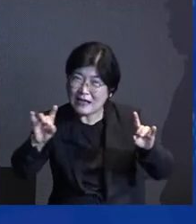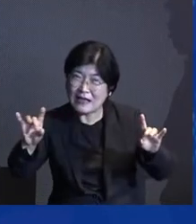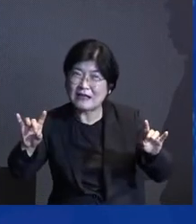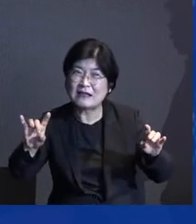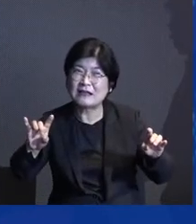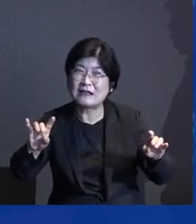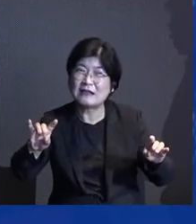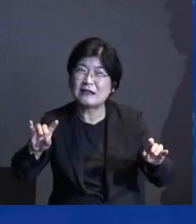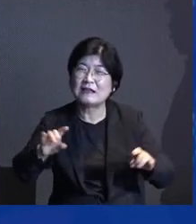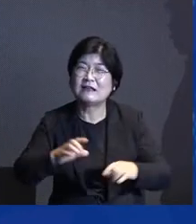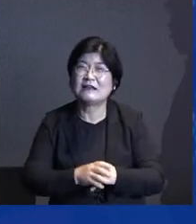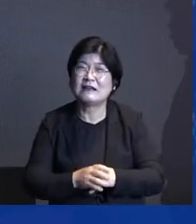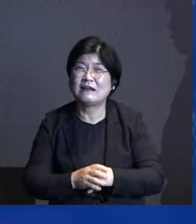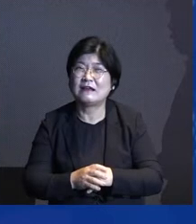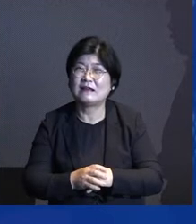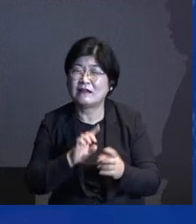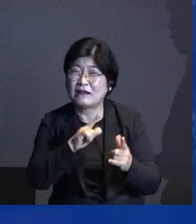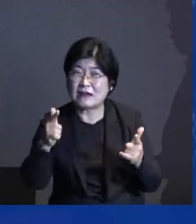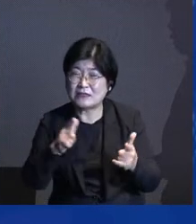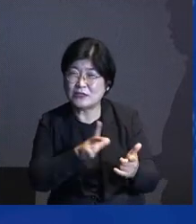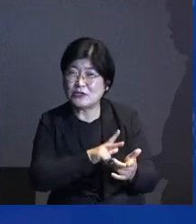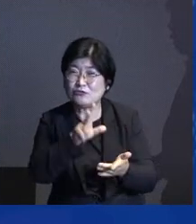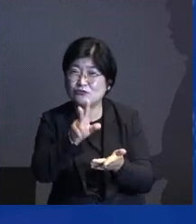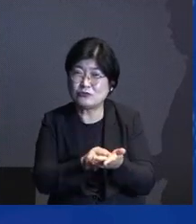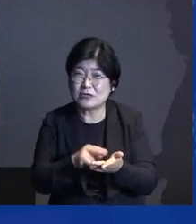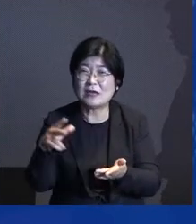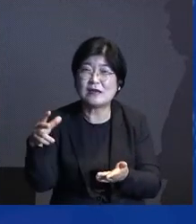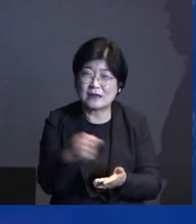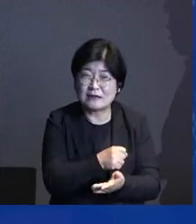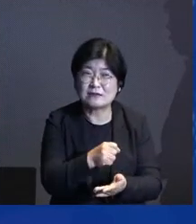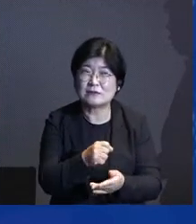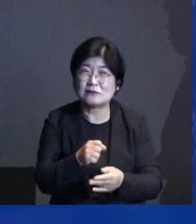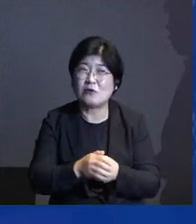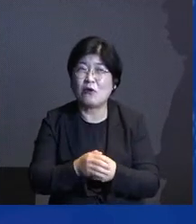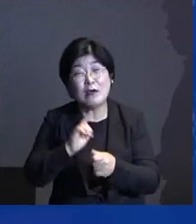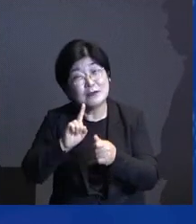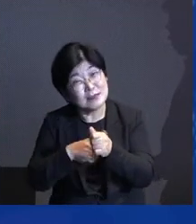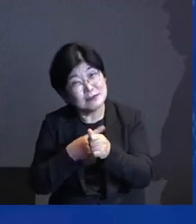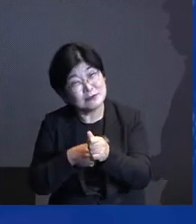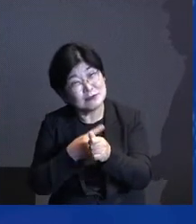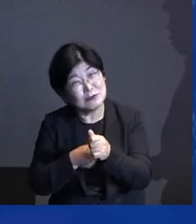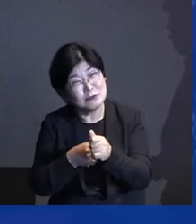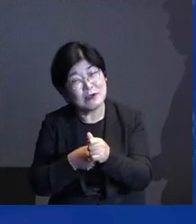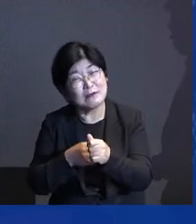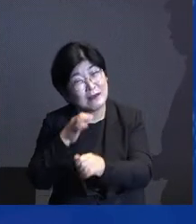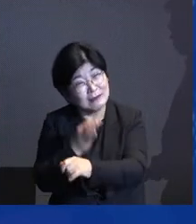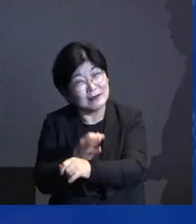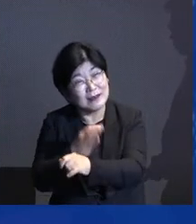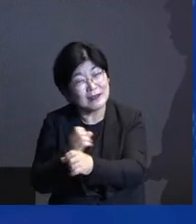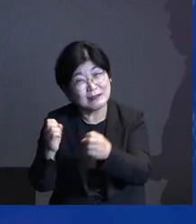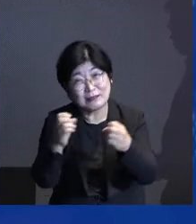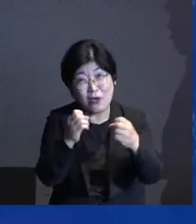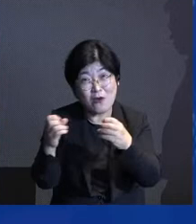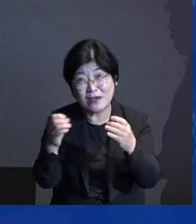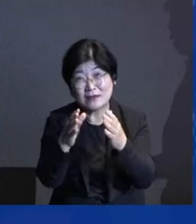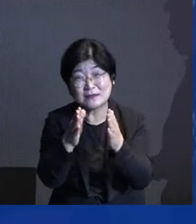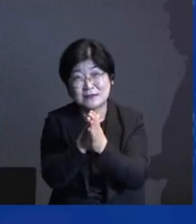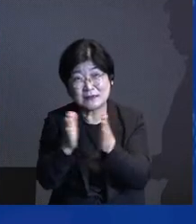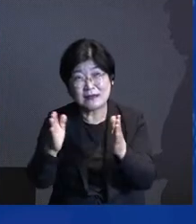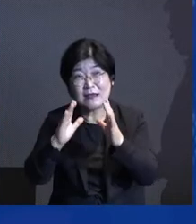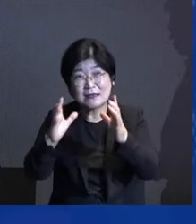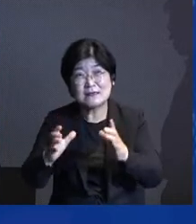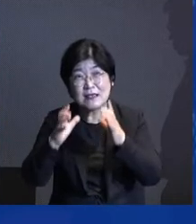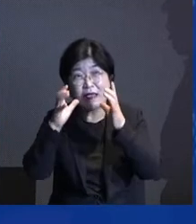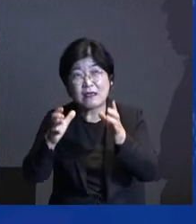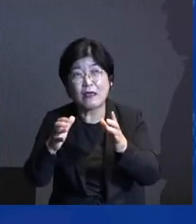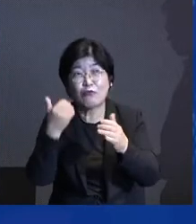start with one topic and then you end up with a lot of other topics. And also, starting from one topic, often